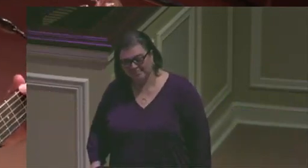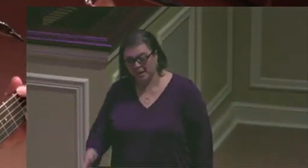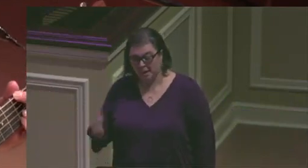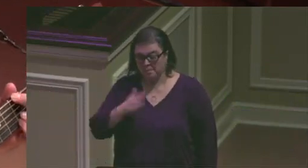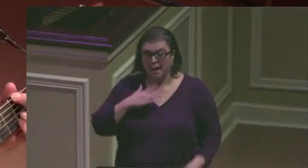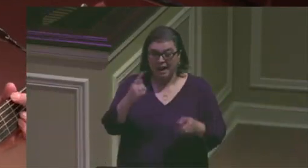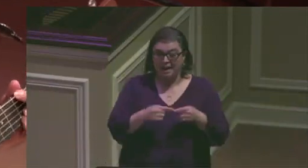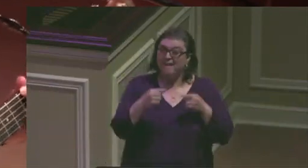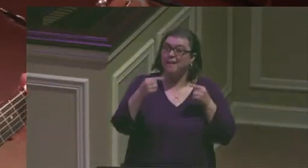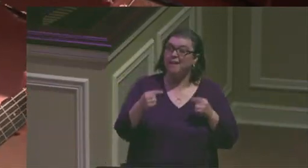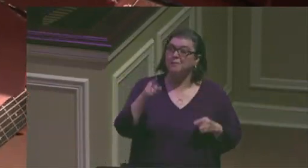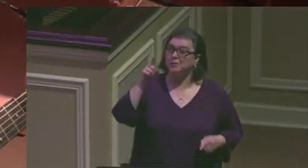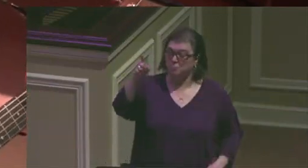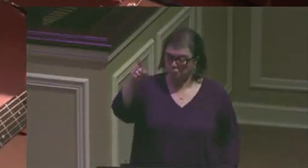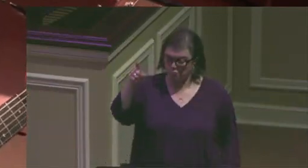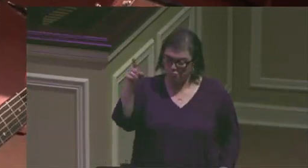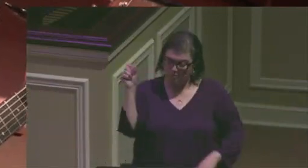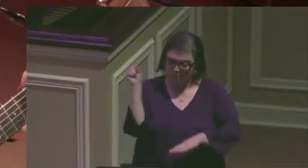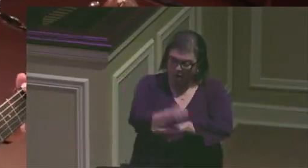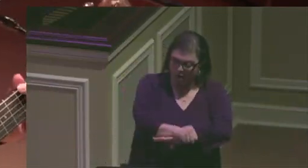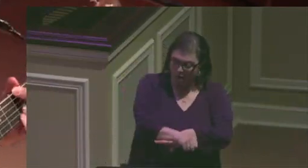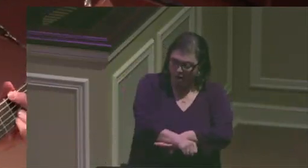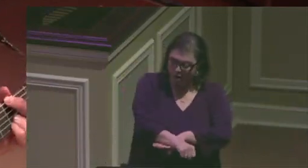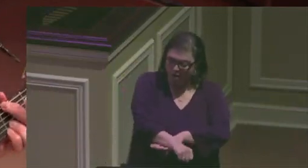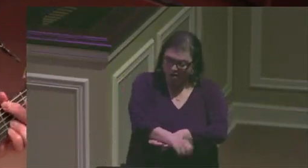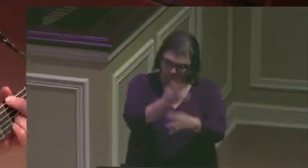You crush the enemy